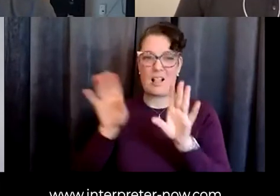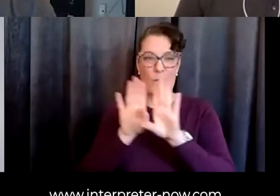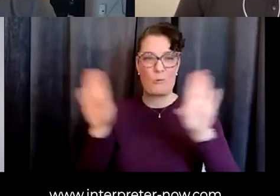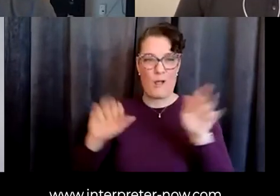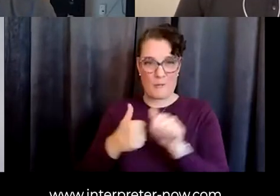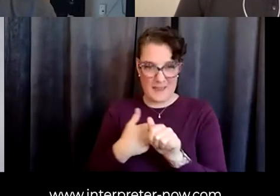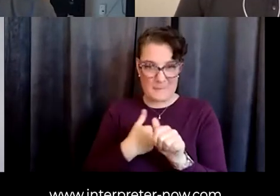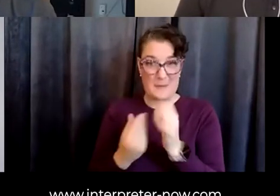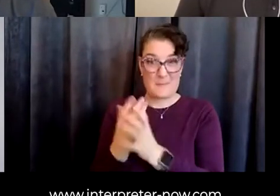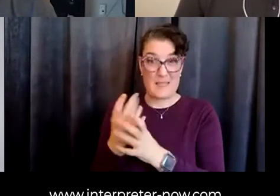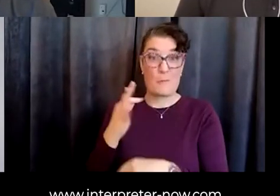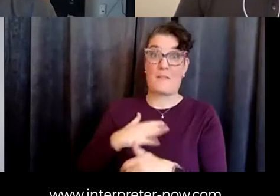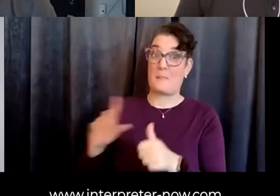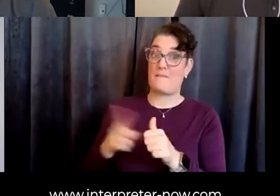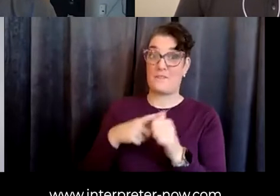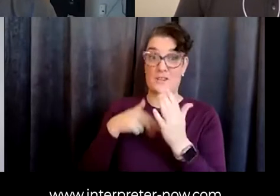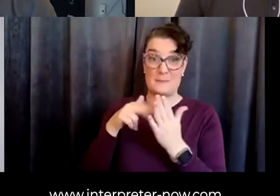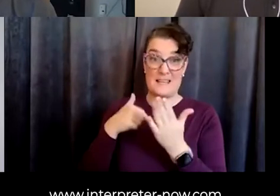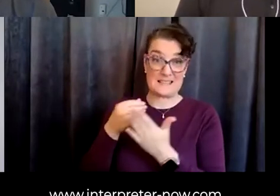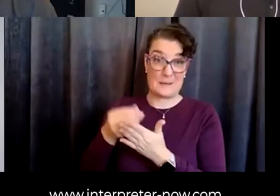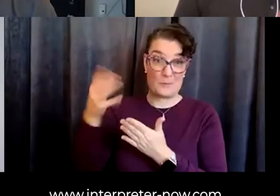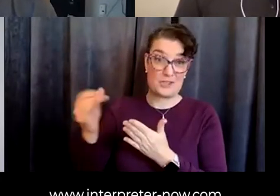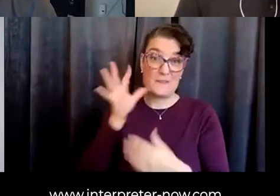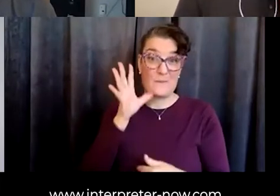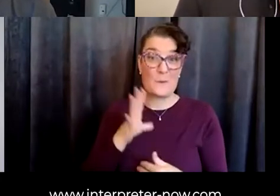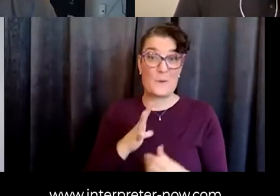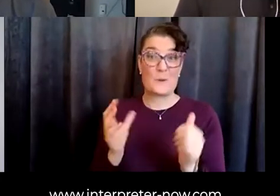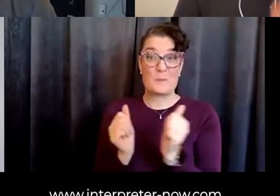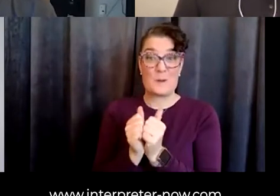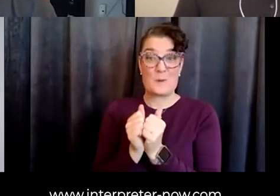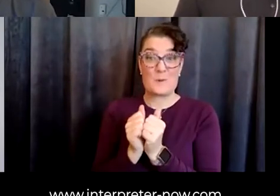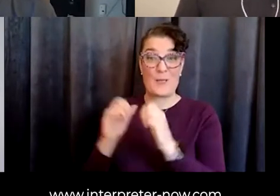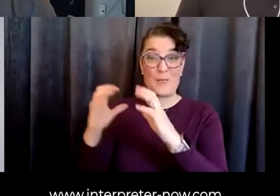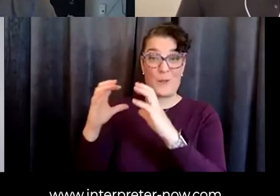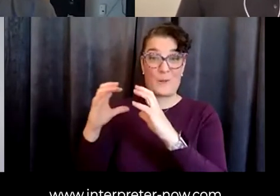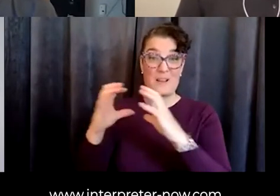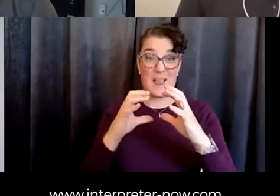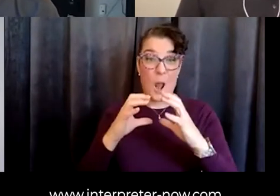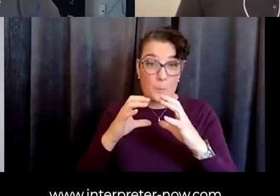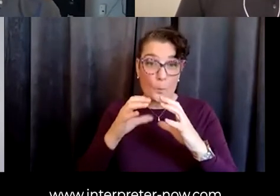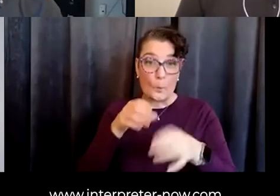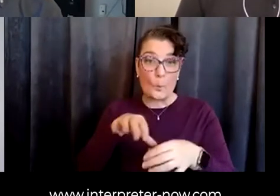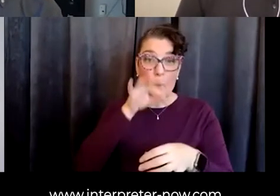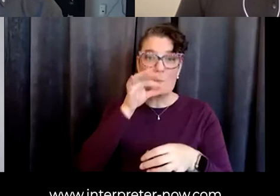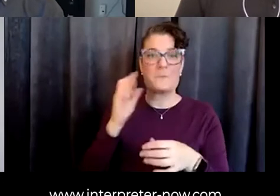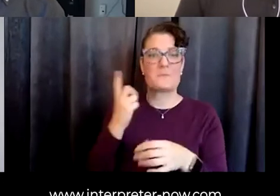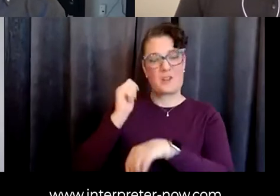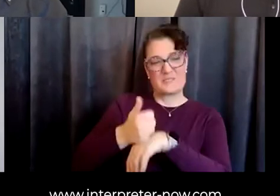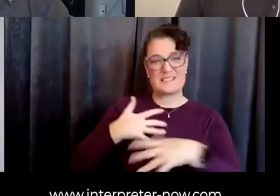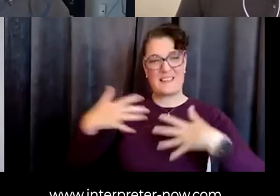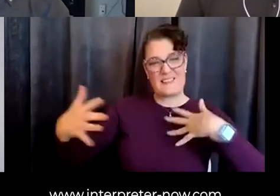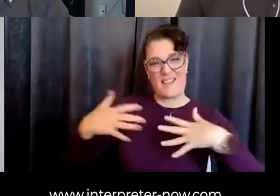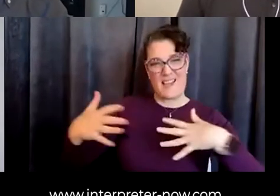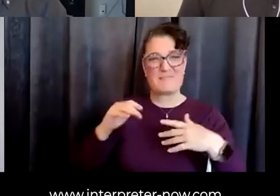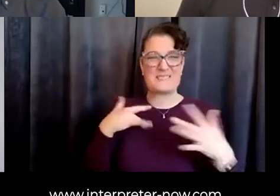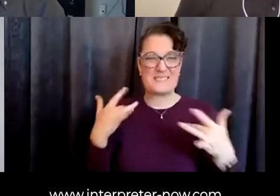of my first paintings that I purchased of a woman with a coconut that she is drinking out of to always set the vibe. So